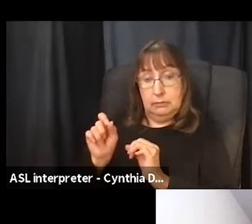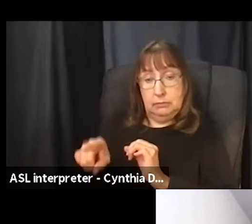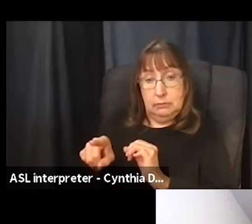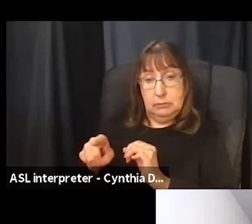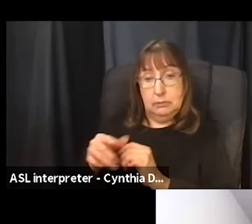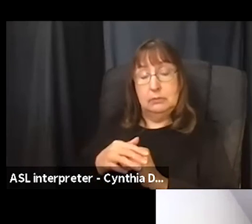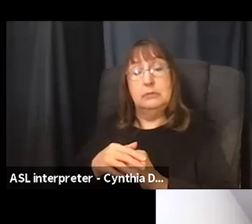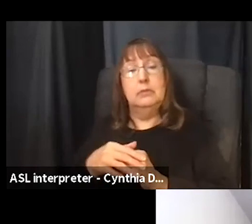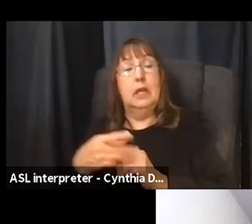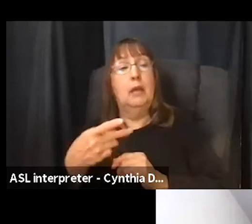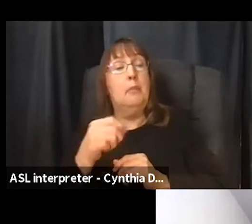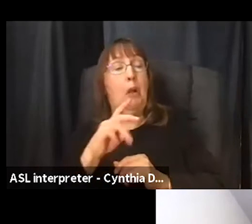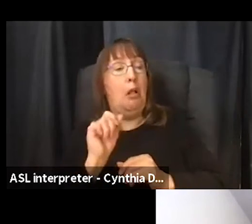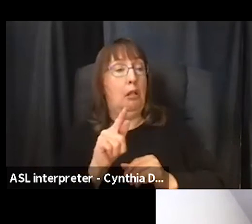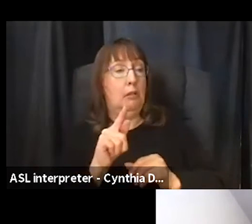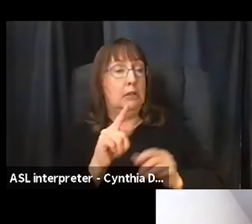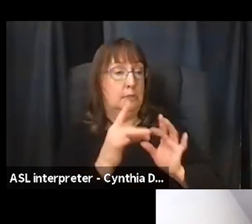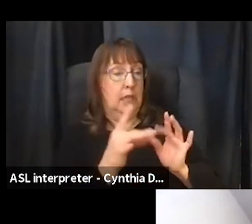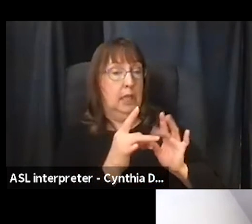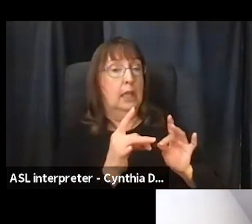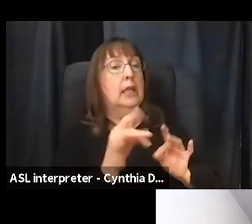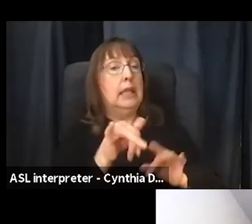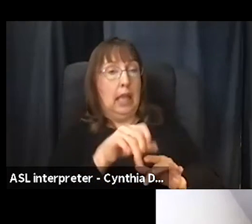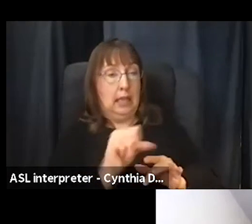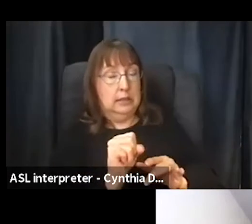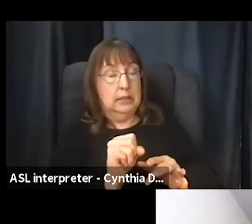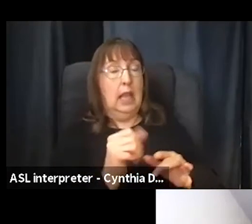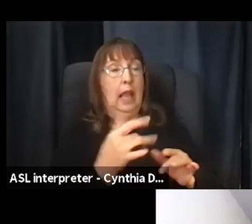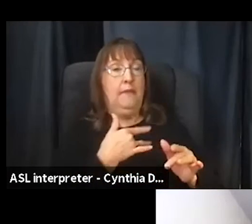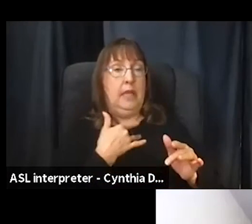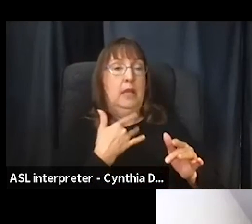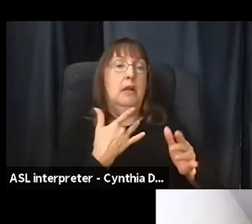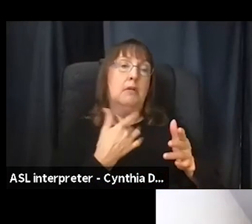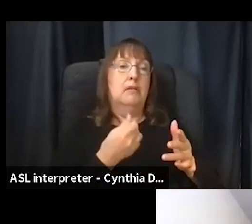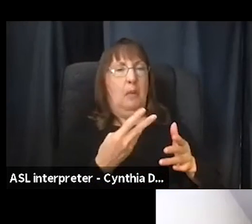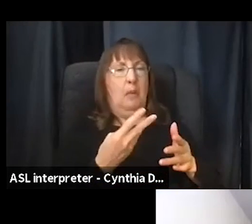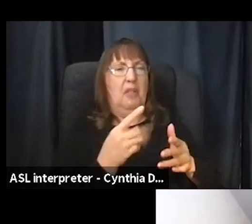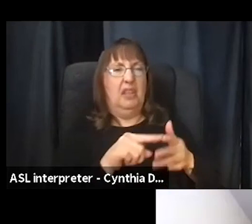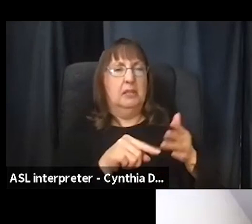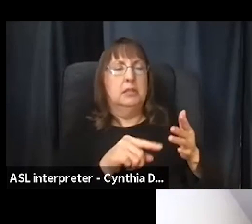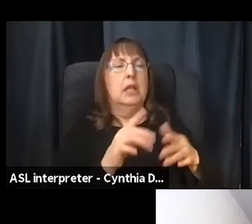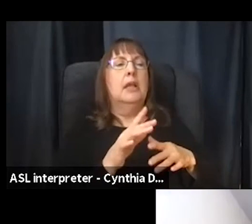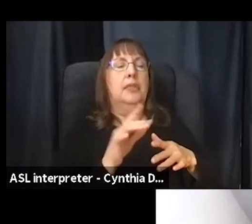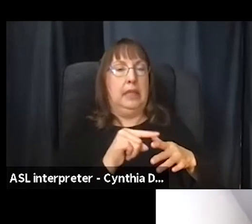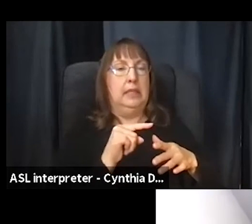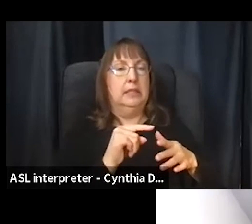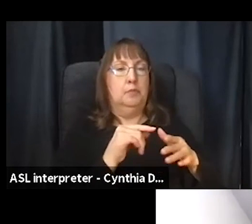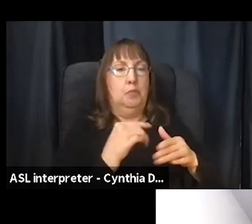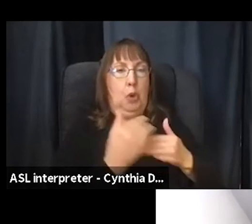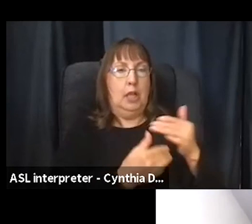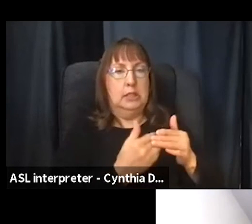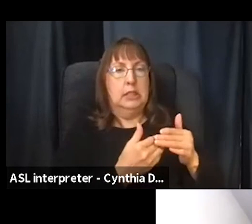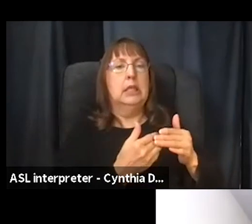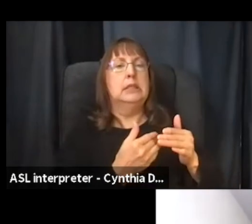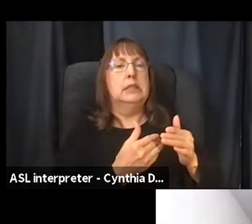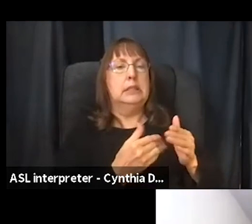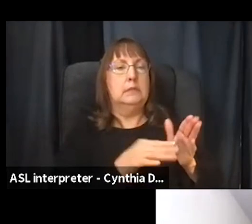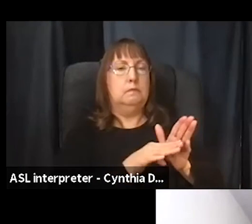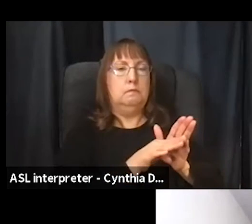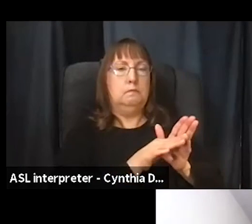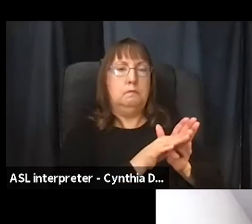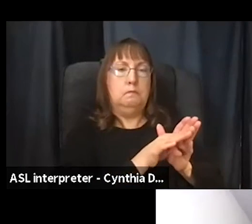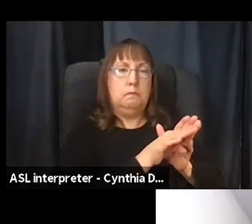Yeah, I think a couple of things. I think number one, this is an evolving and ever-changing process, and to be flexible